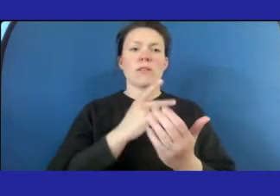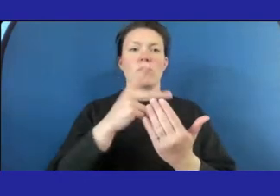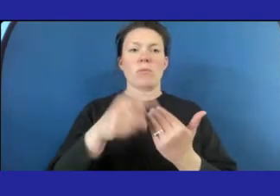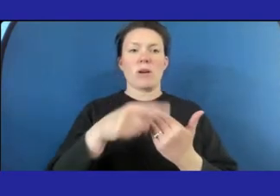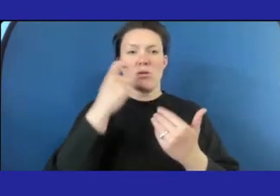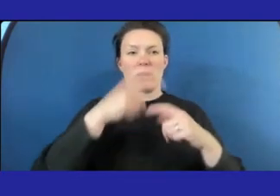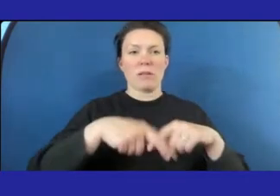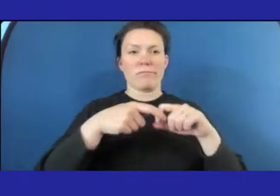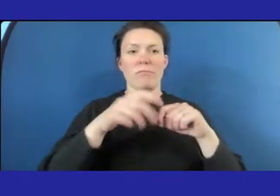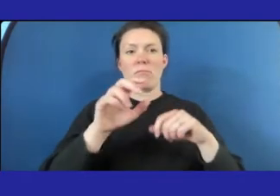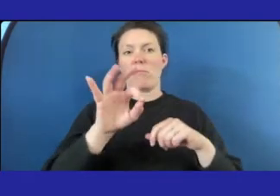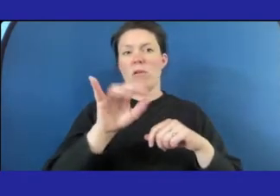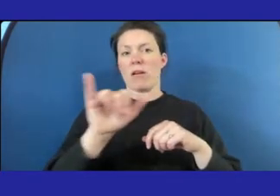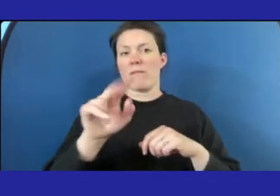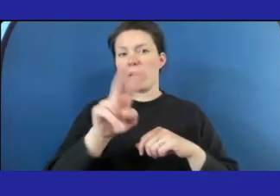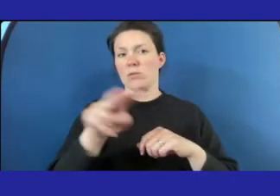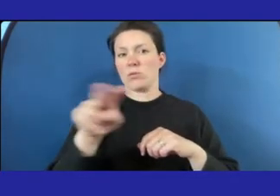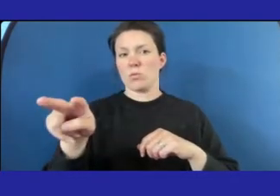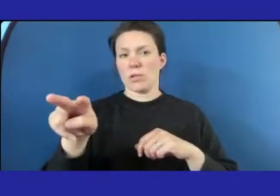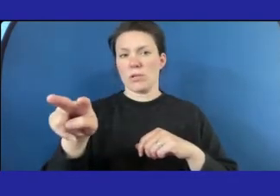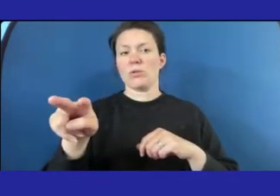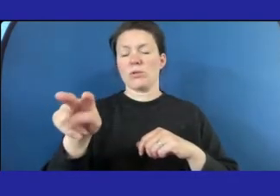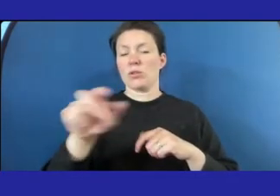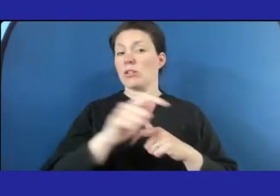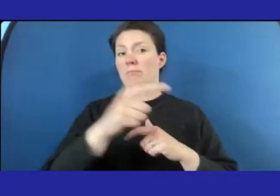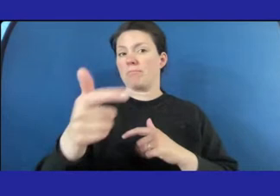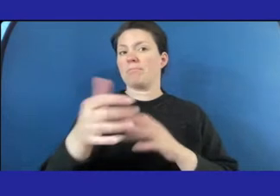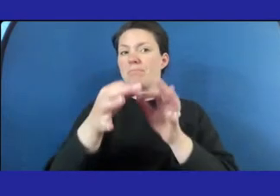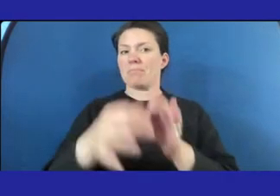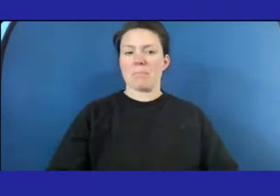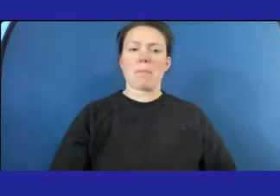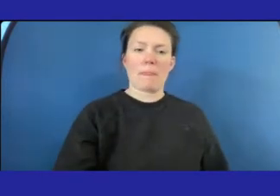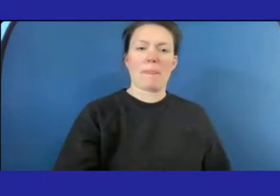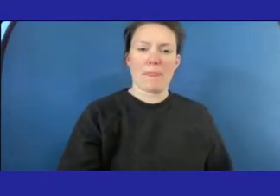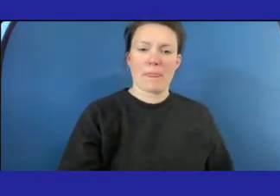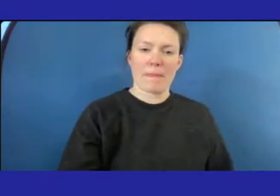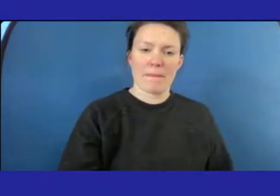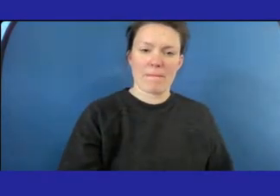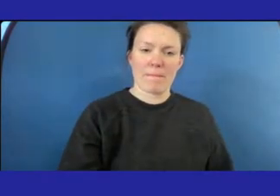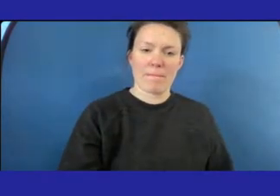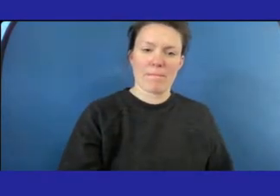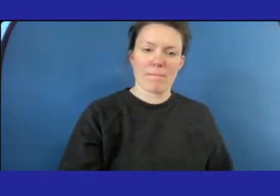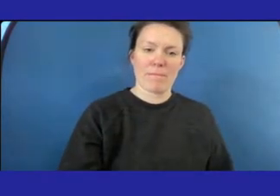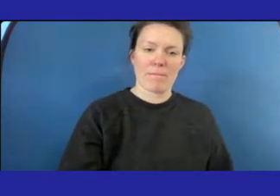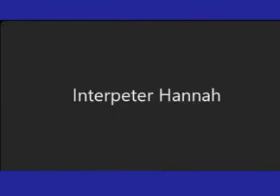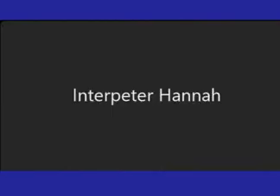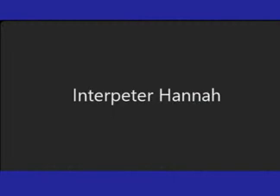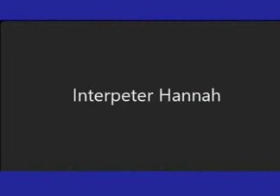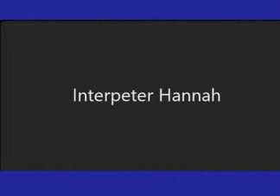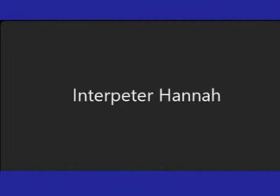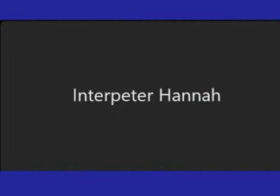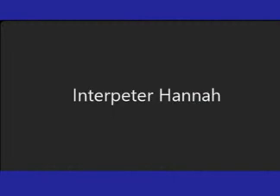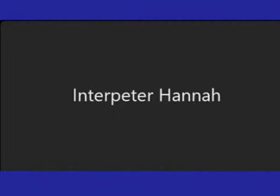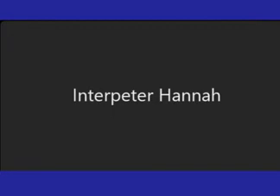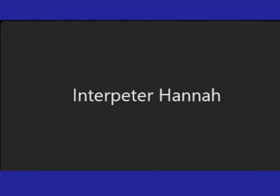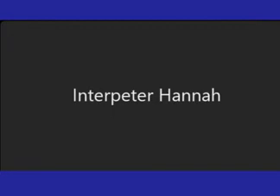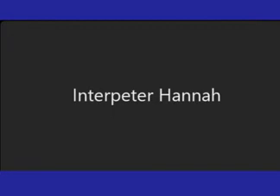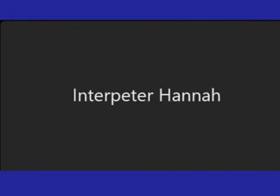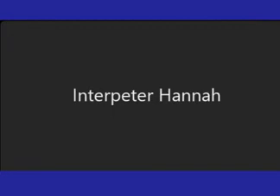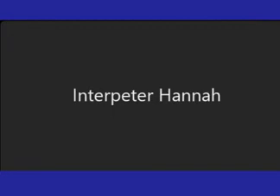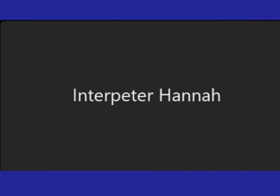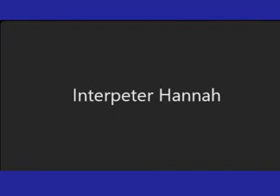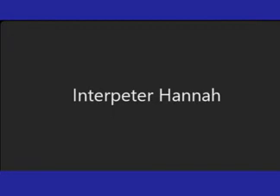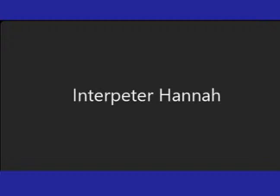of FY22. A big week for us this week, if you go to the next slide, it's the end